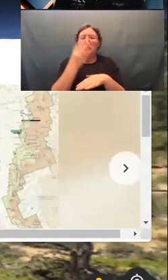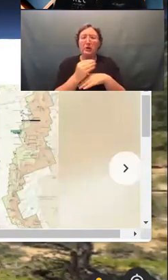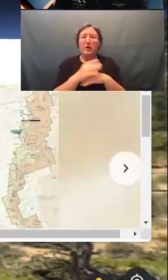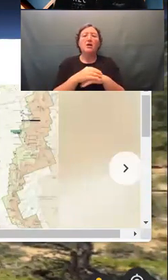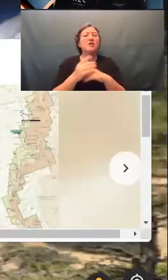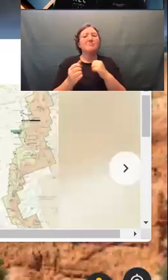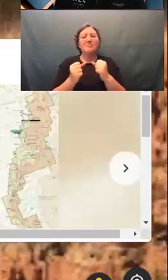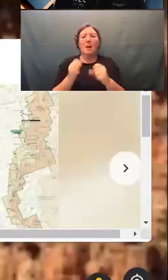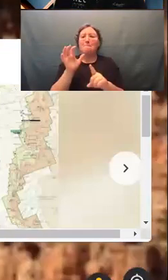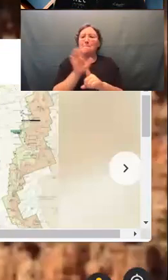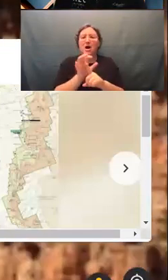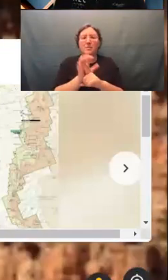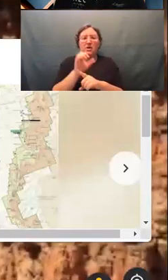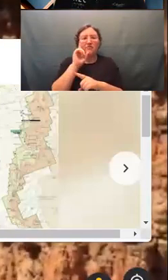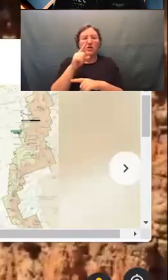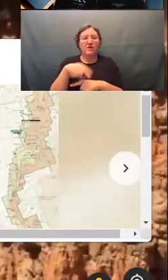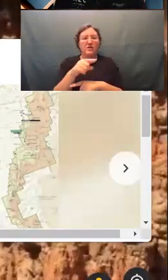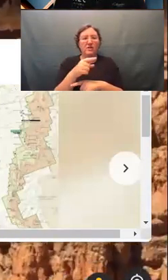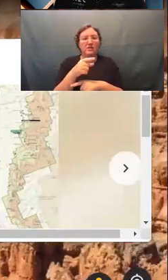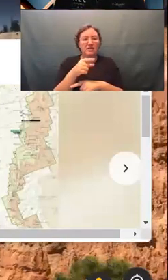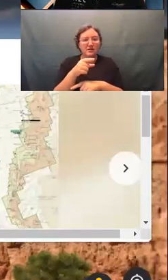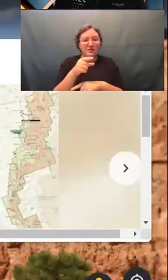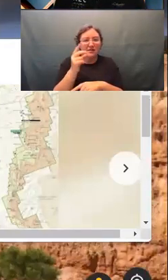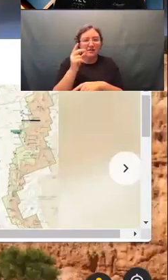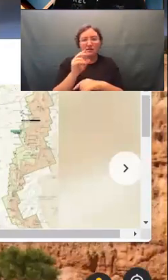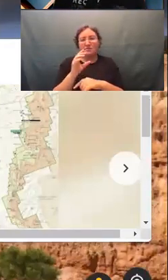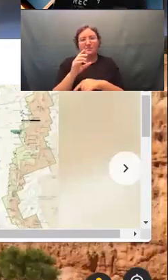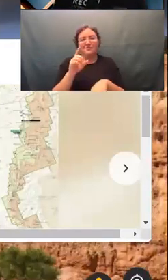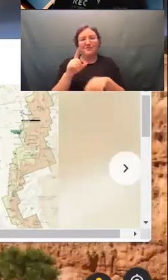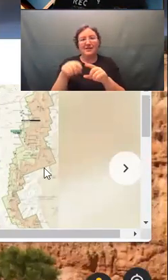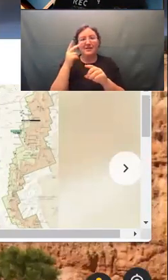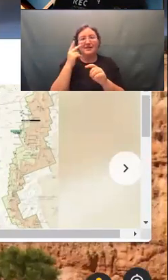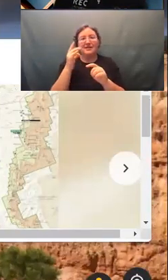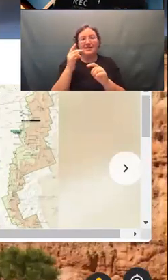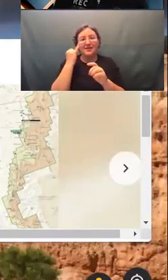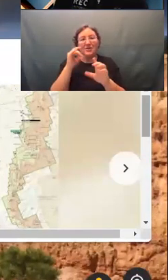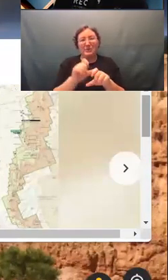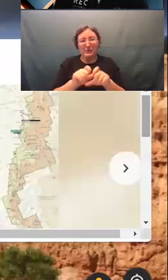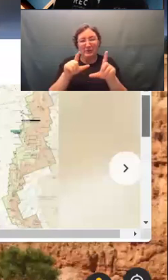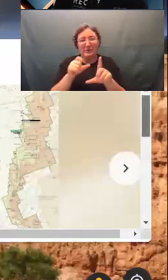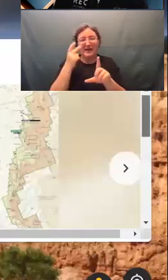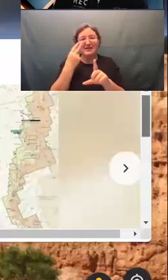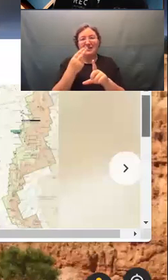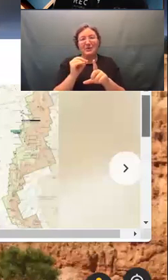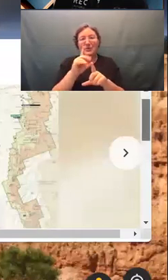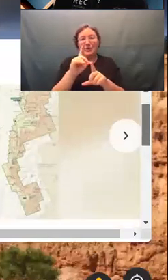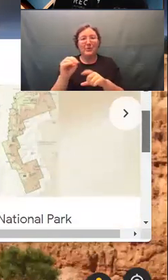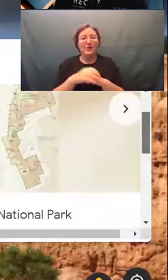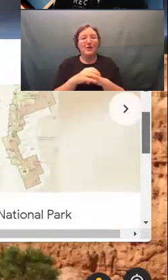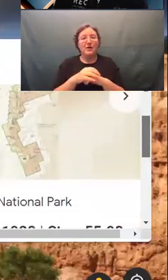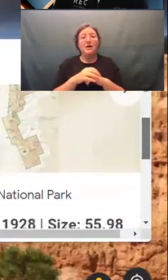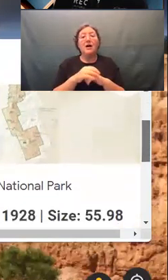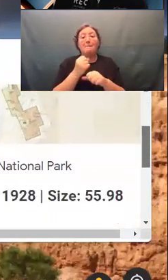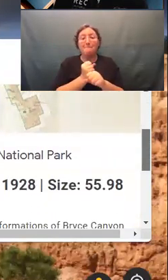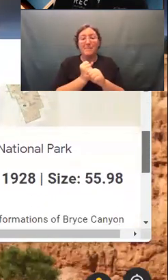popular for these hoodoos. If we zoom in, not that close. If we zoom in here, you can see them. They were formed